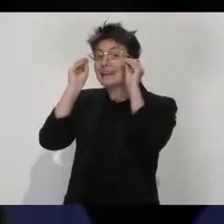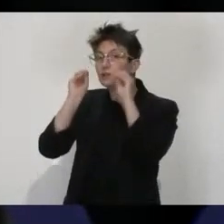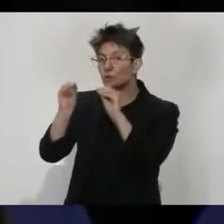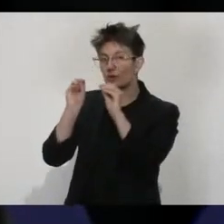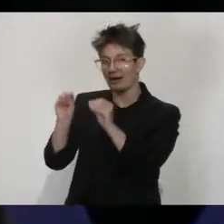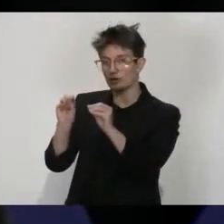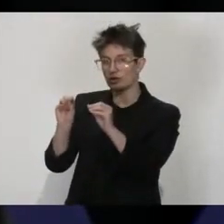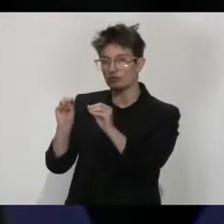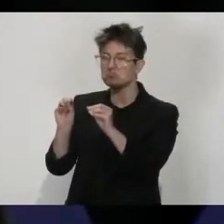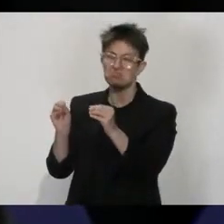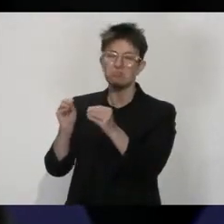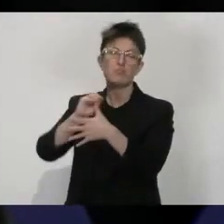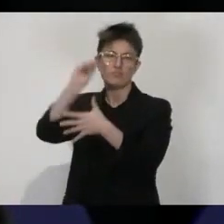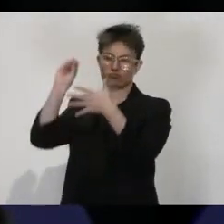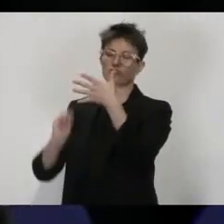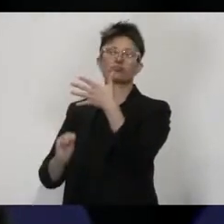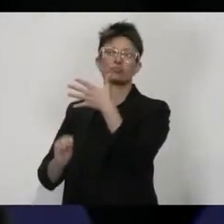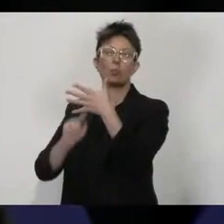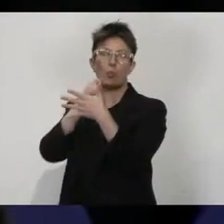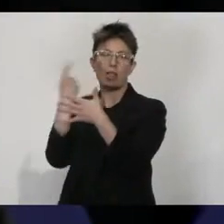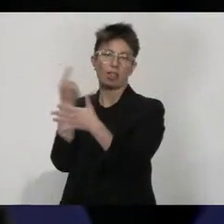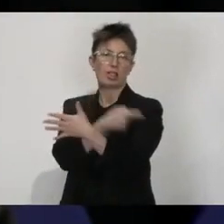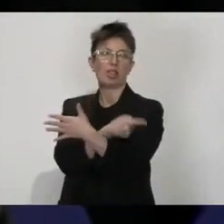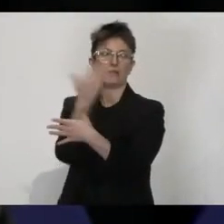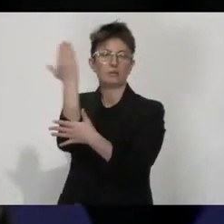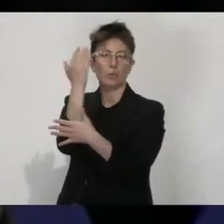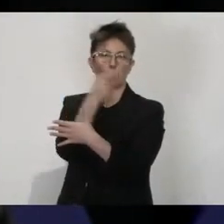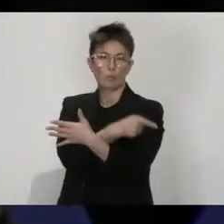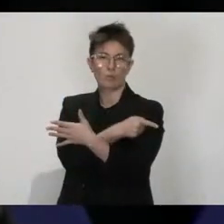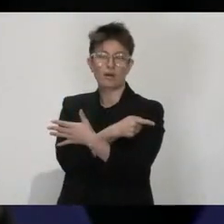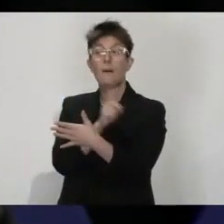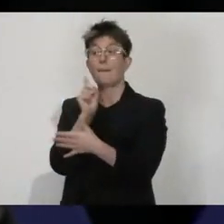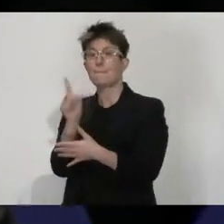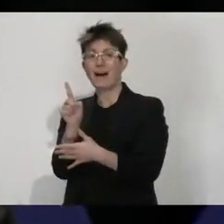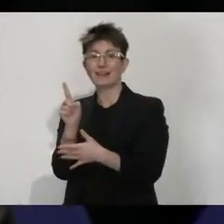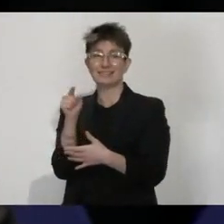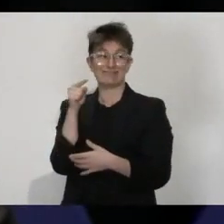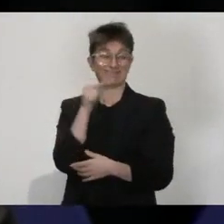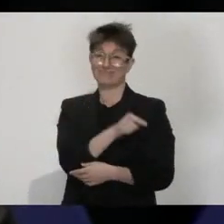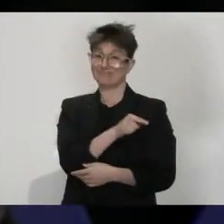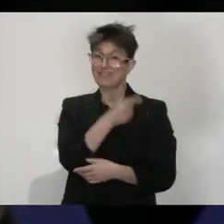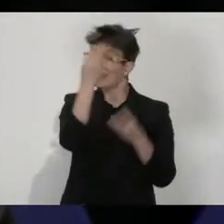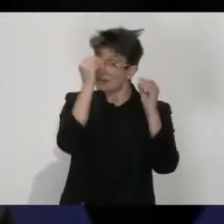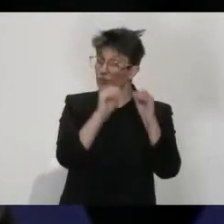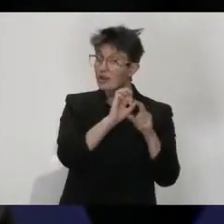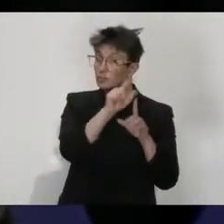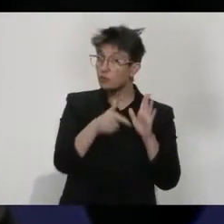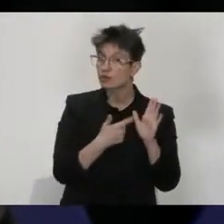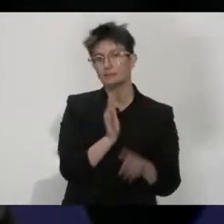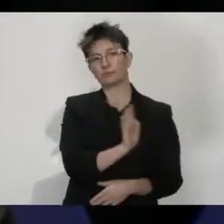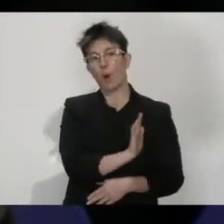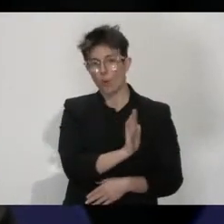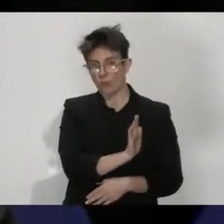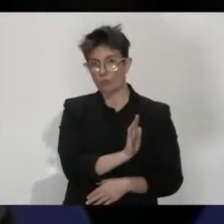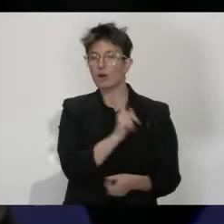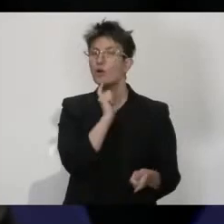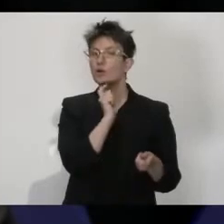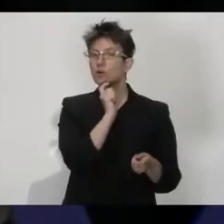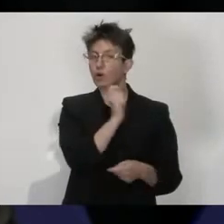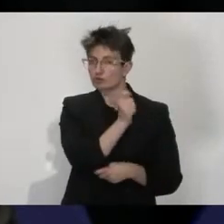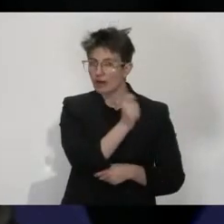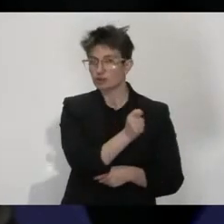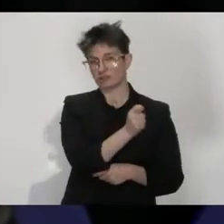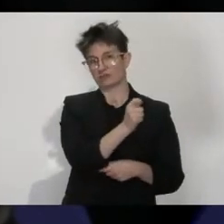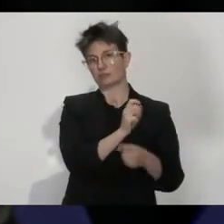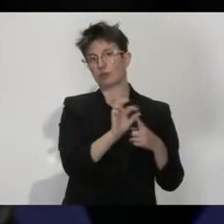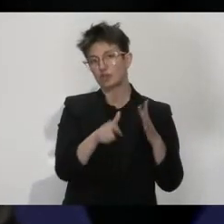across New Zealand, making sure that we fix up and, get on top of the deferred maintenance of the previous government. We've been doing that.